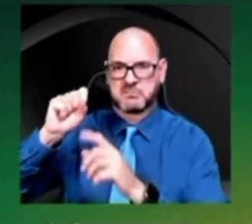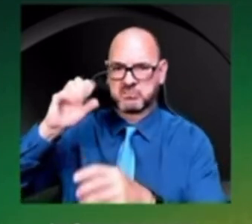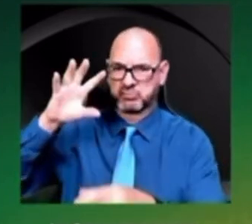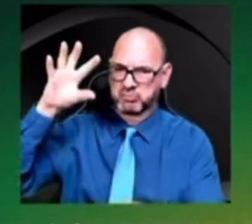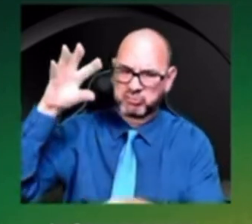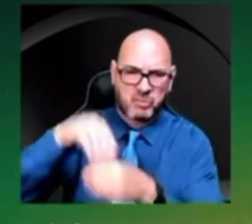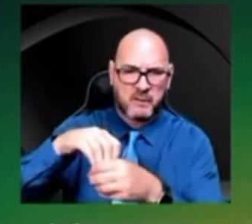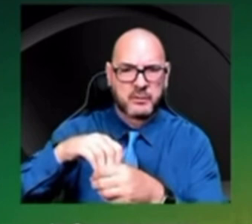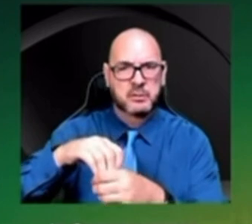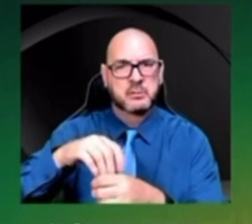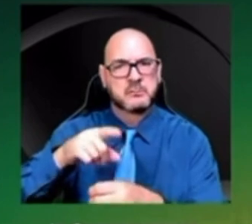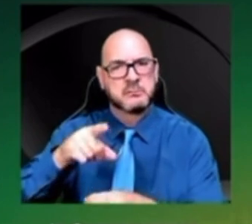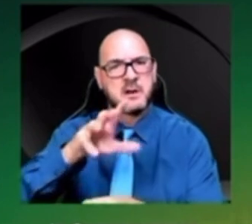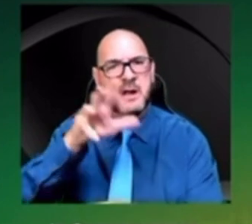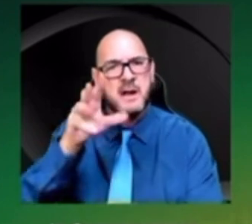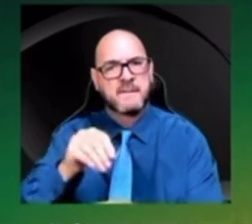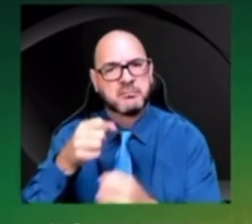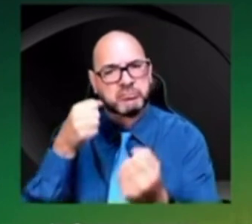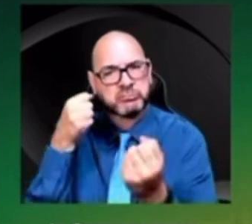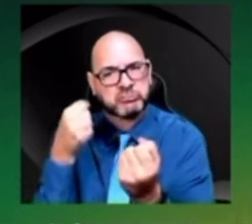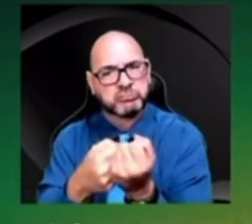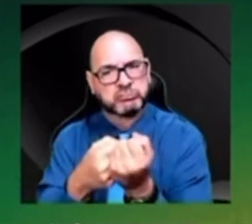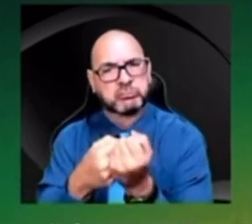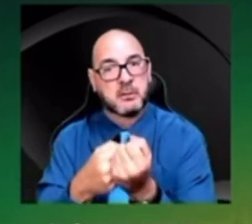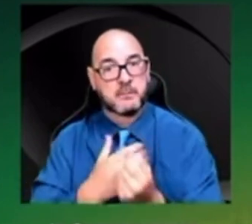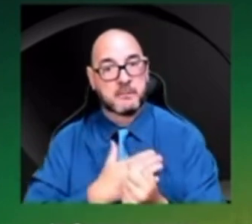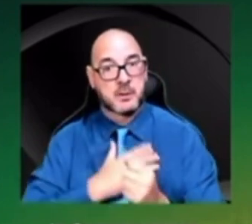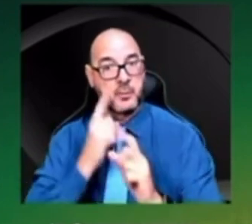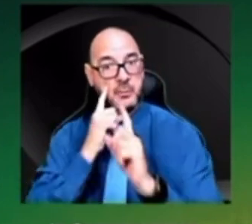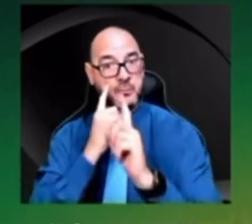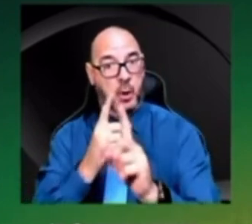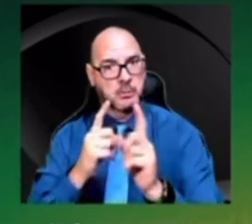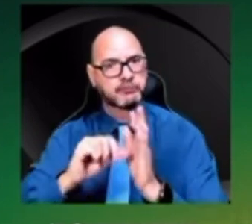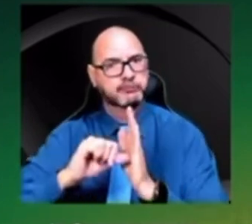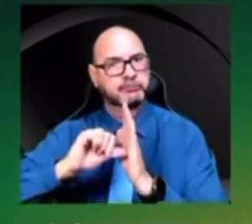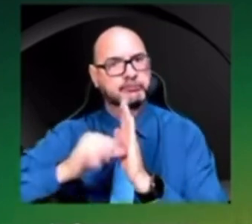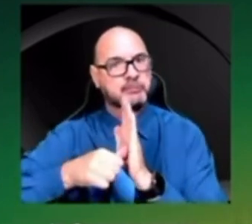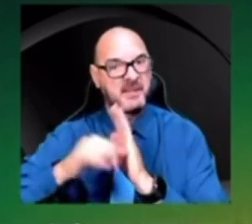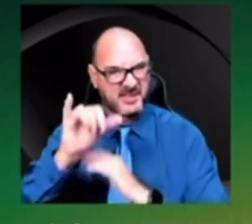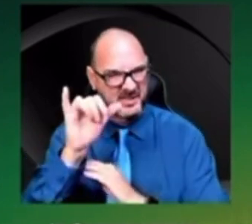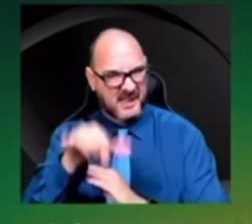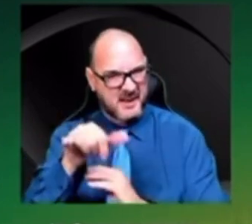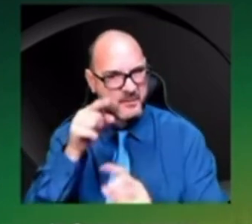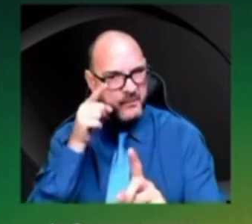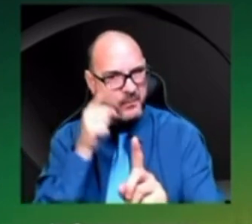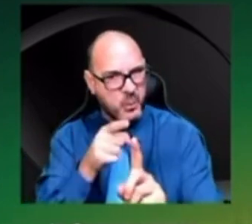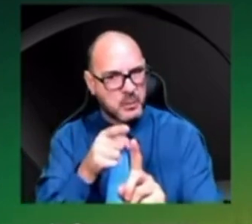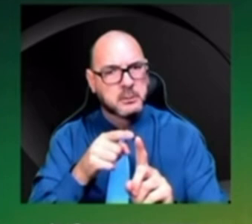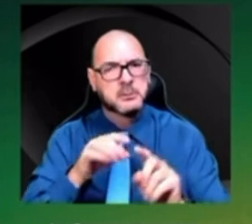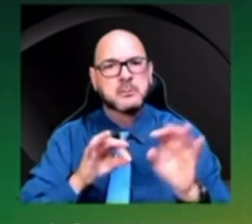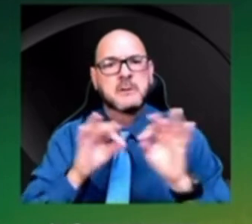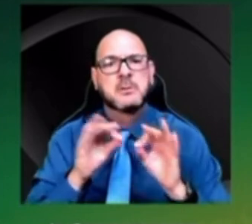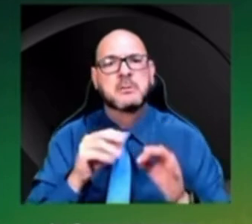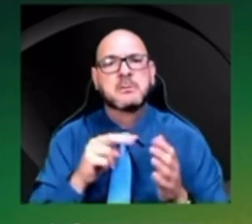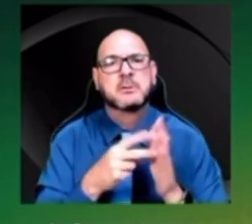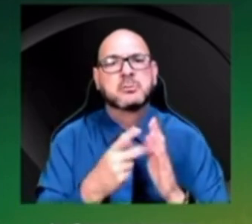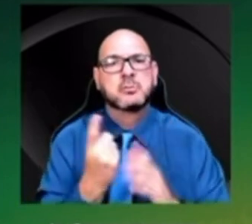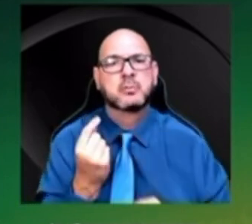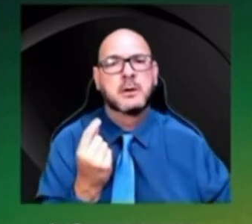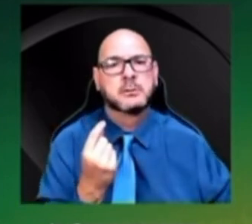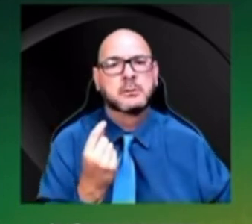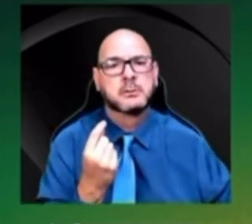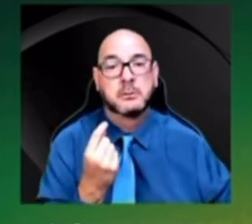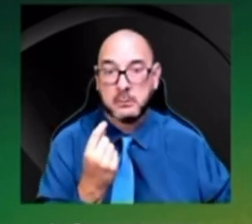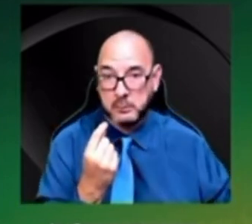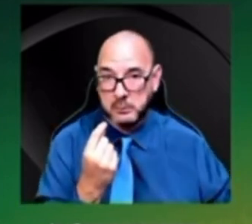my intention to reinforce that point and to explain what that means, all in. All in